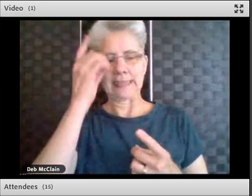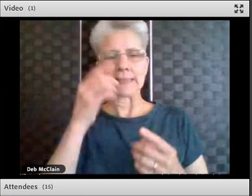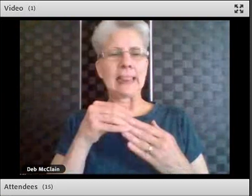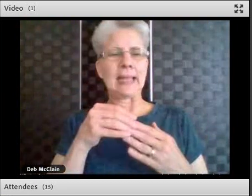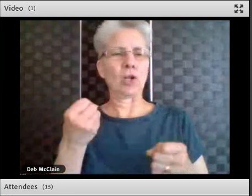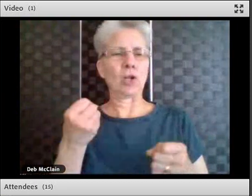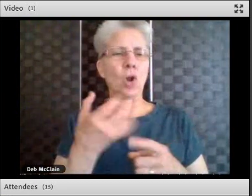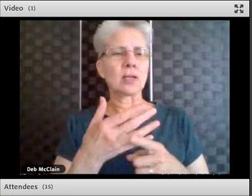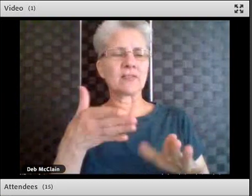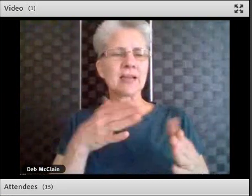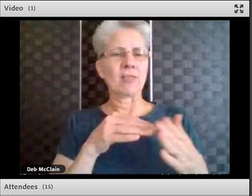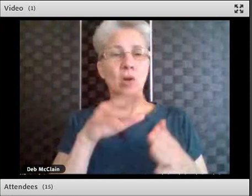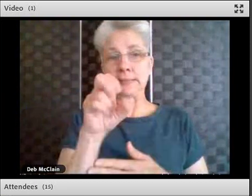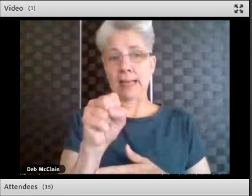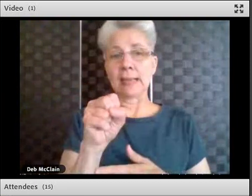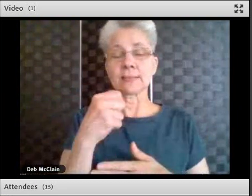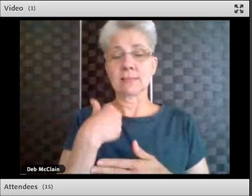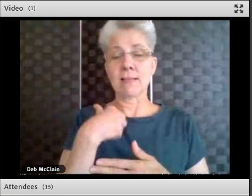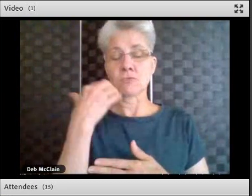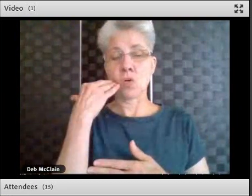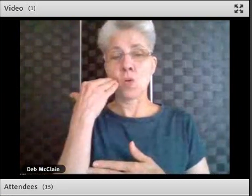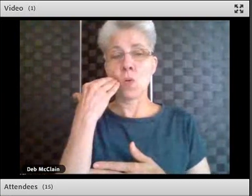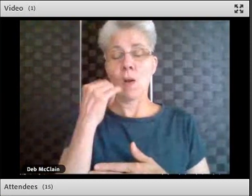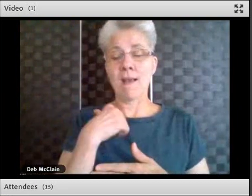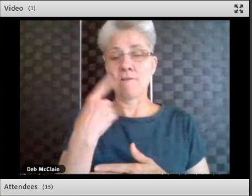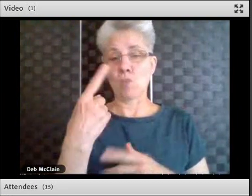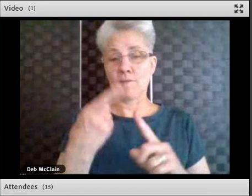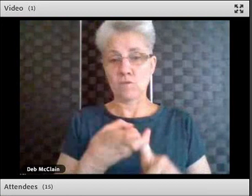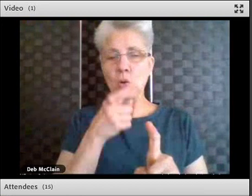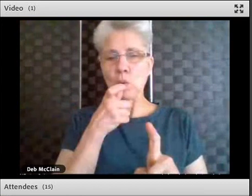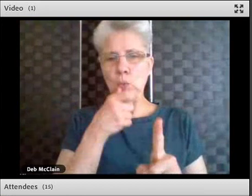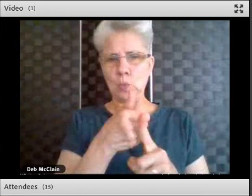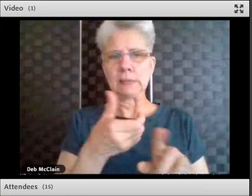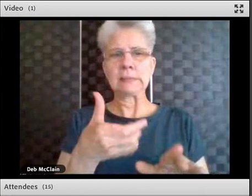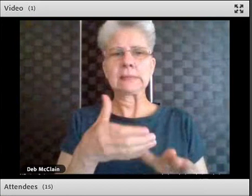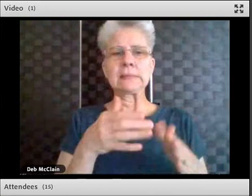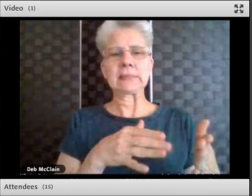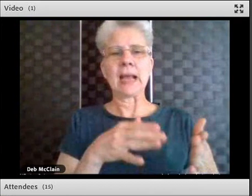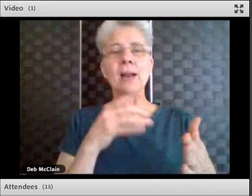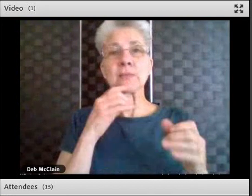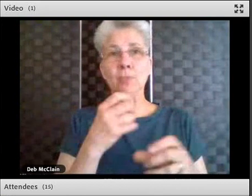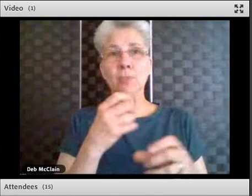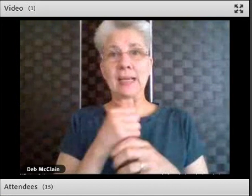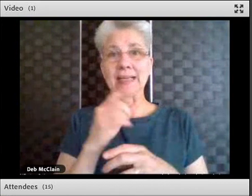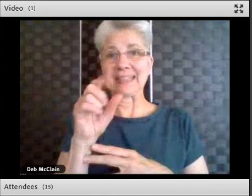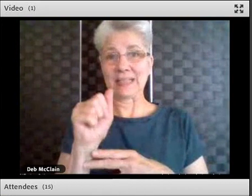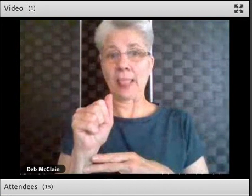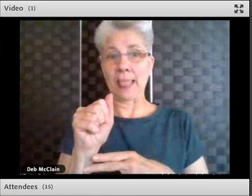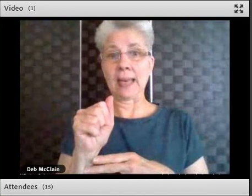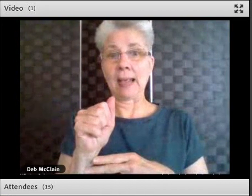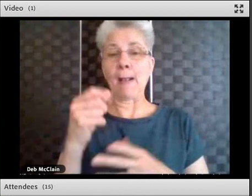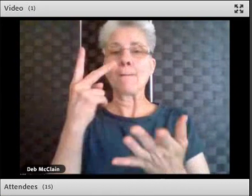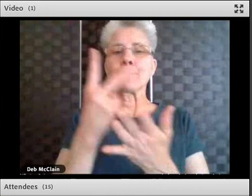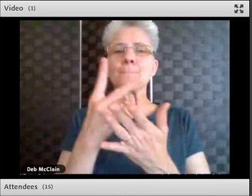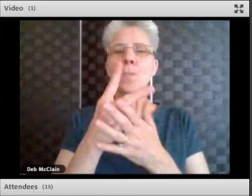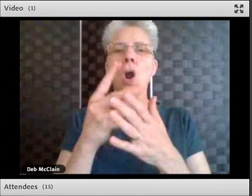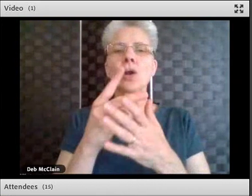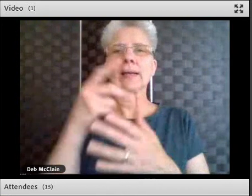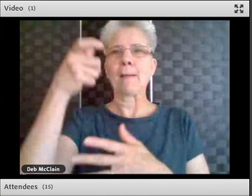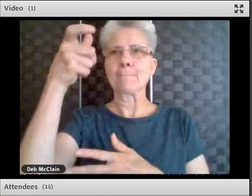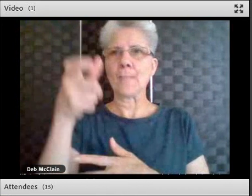United States. I know I have a friend who was finally able to get a disabled parking